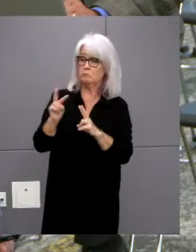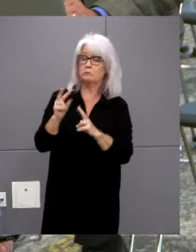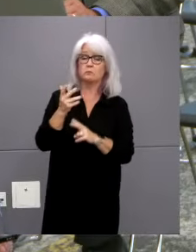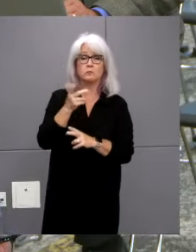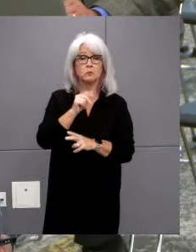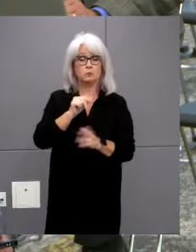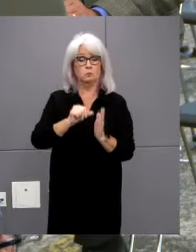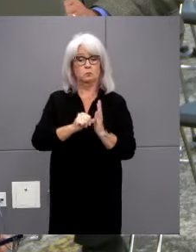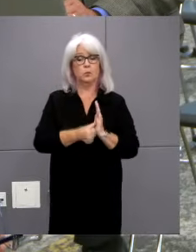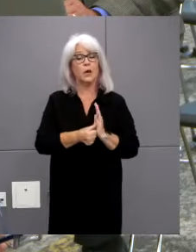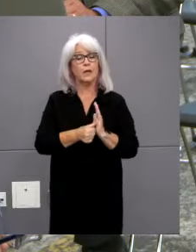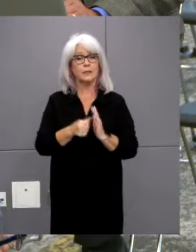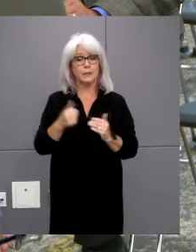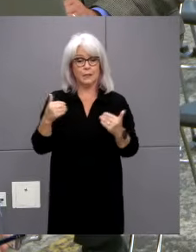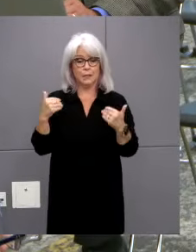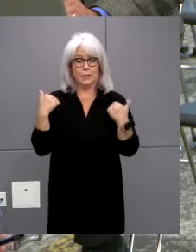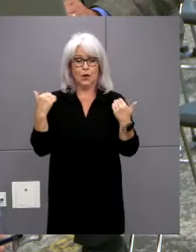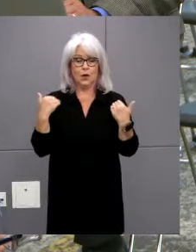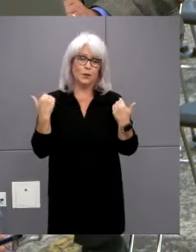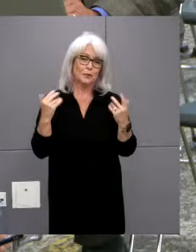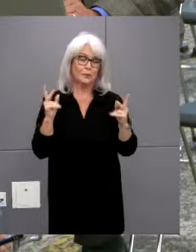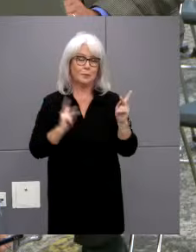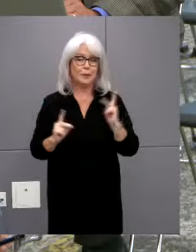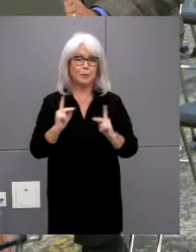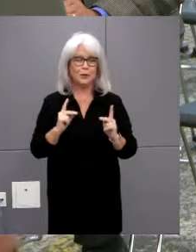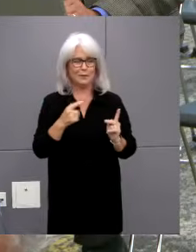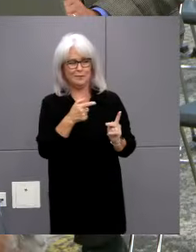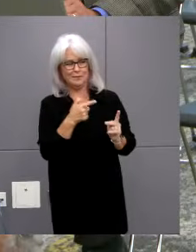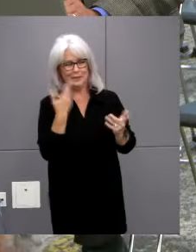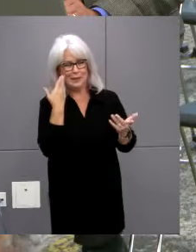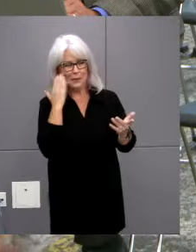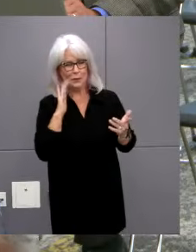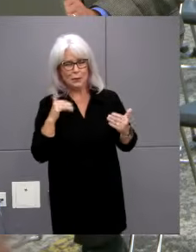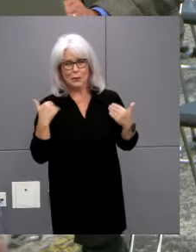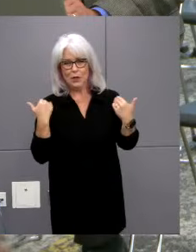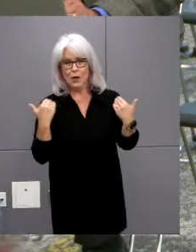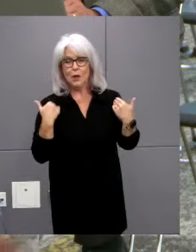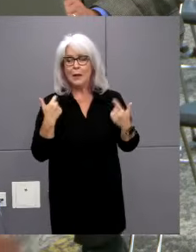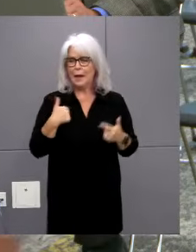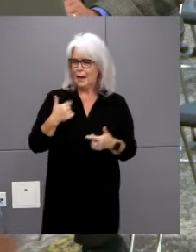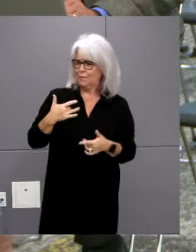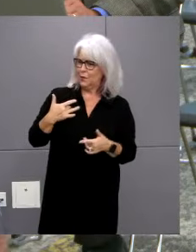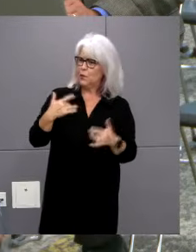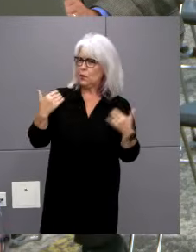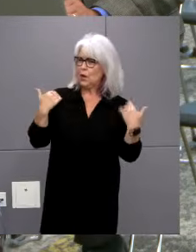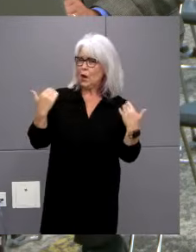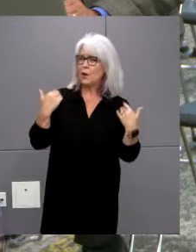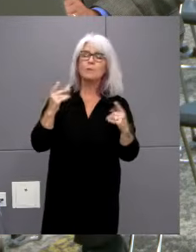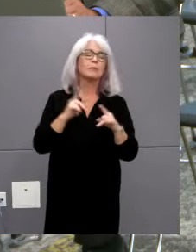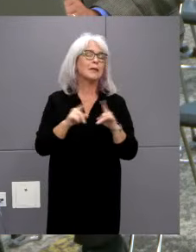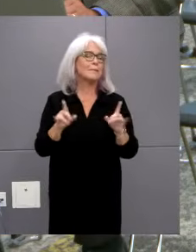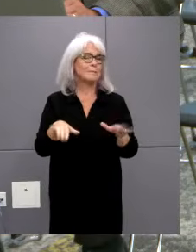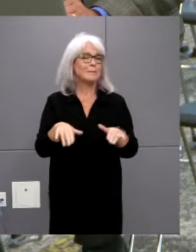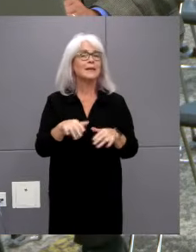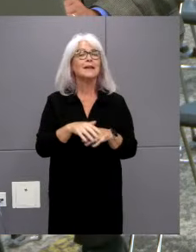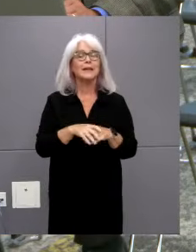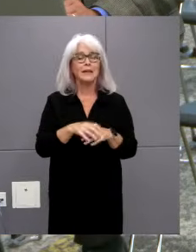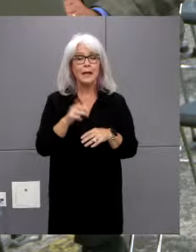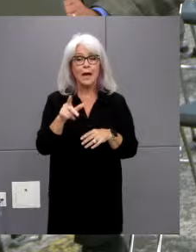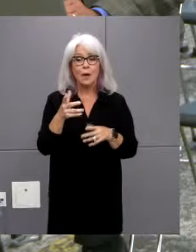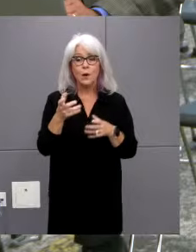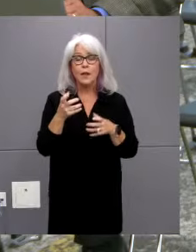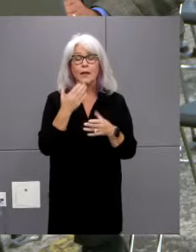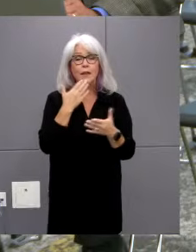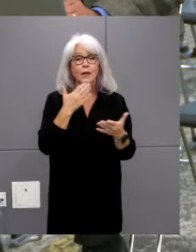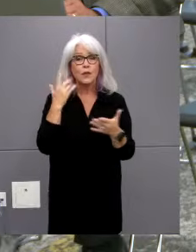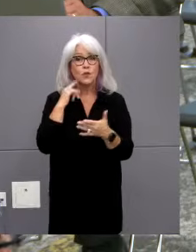here, and I don't know how young, but I consider myself young too, but not quite as young. But I want to thank you for the strategic plan